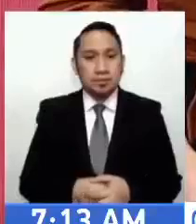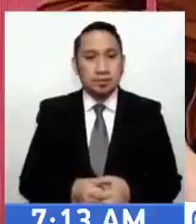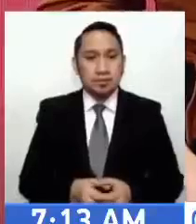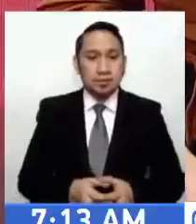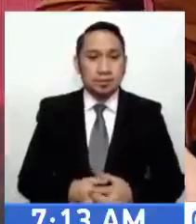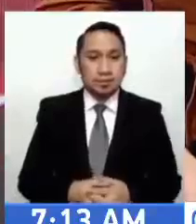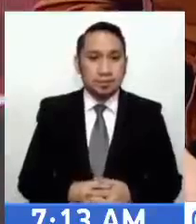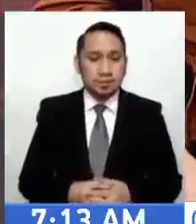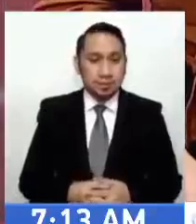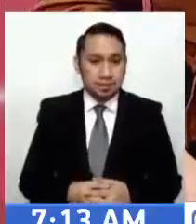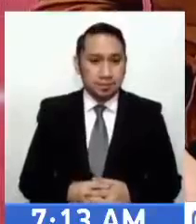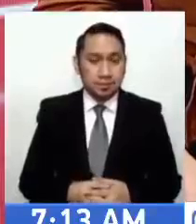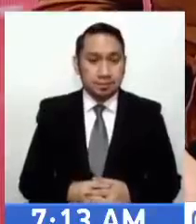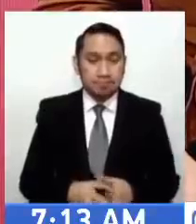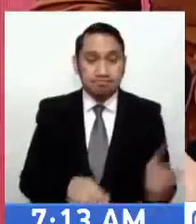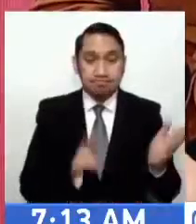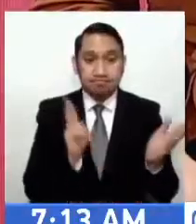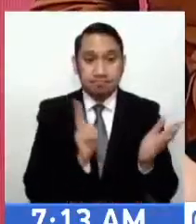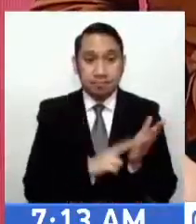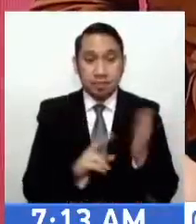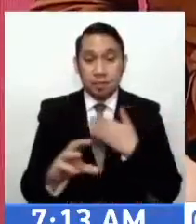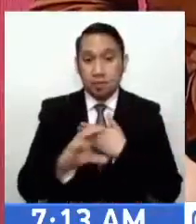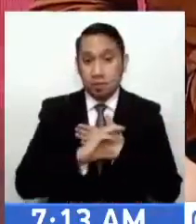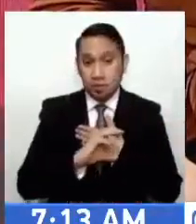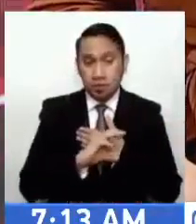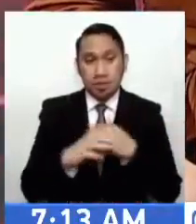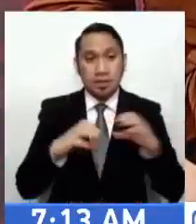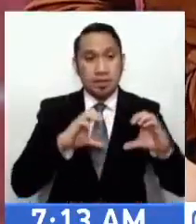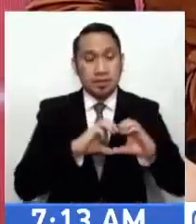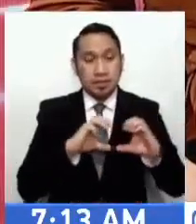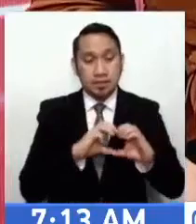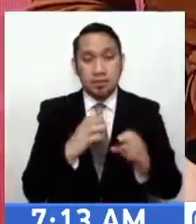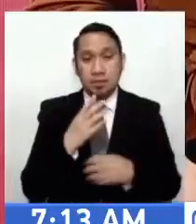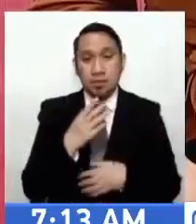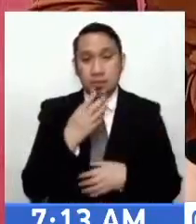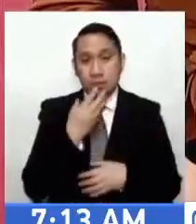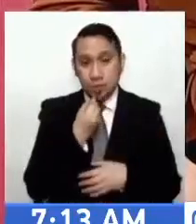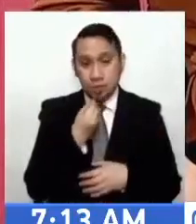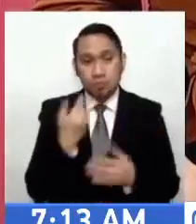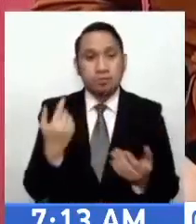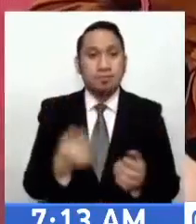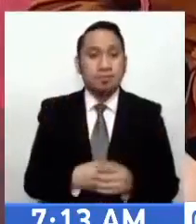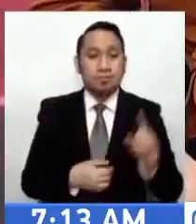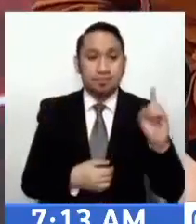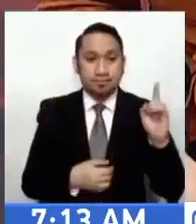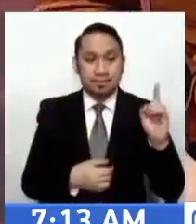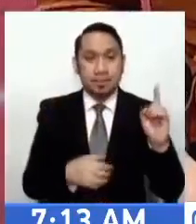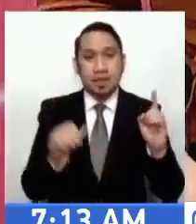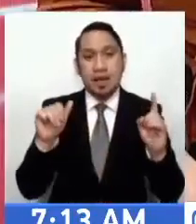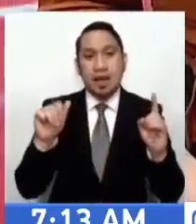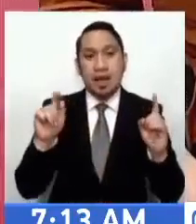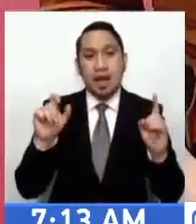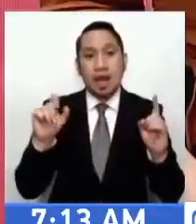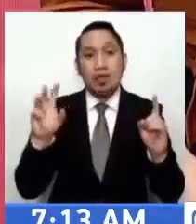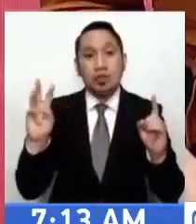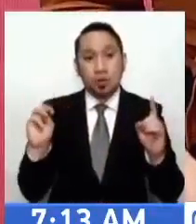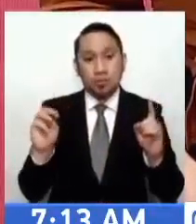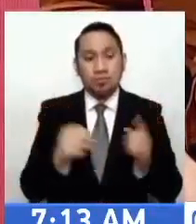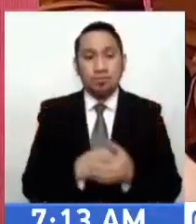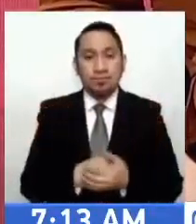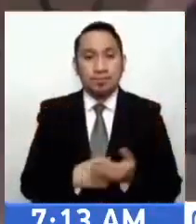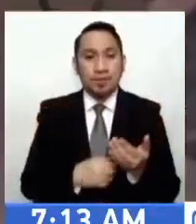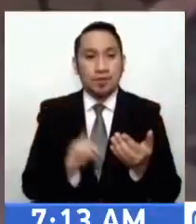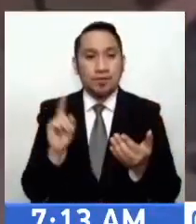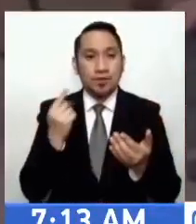Pumirma muli ng kontrata sa GMA Network ang award-winning journalist at documentarist na si Atom Araullo. May unang balita si Jamie Santos.